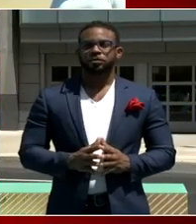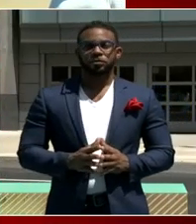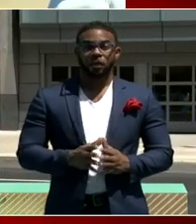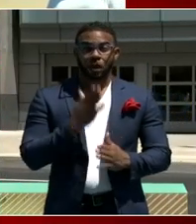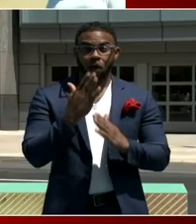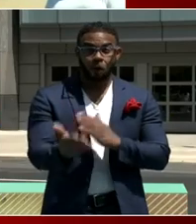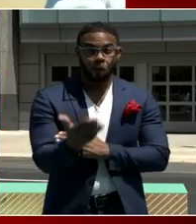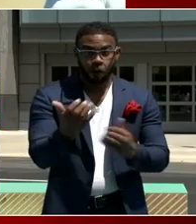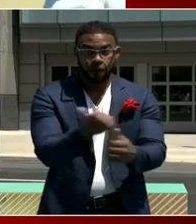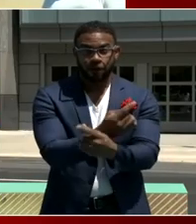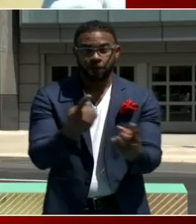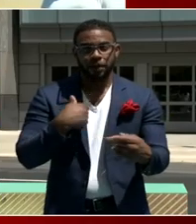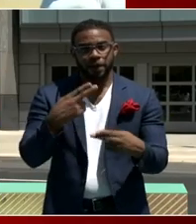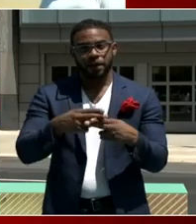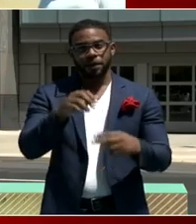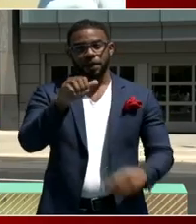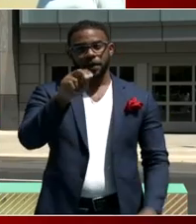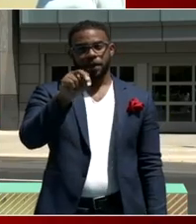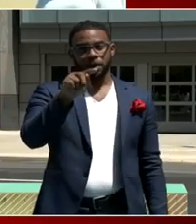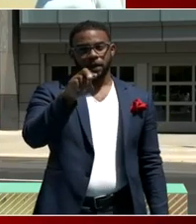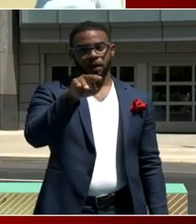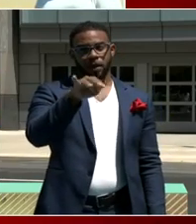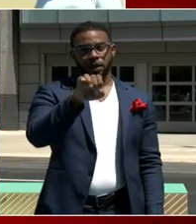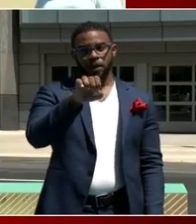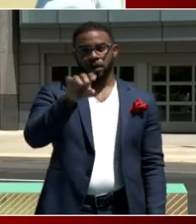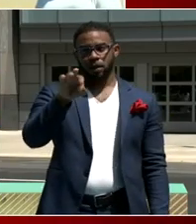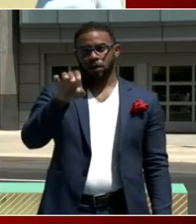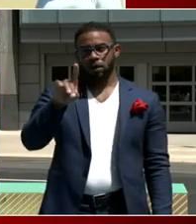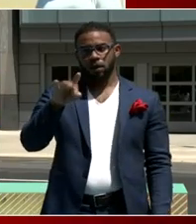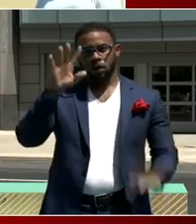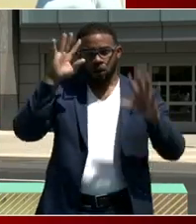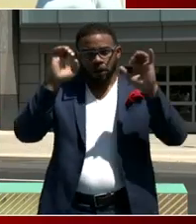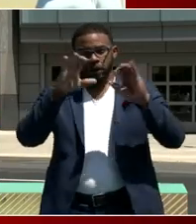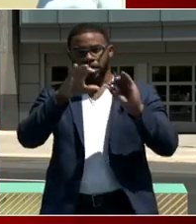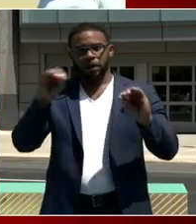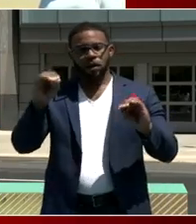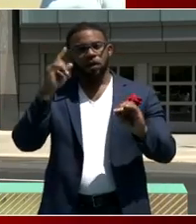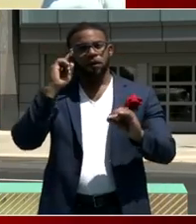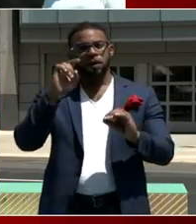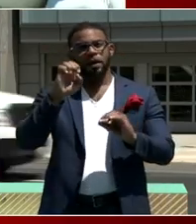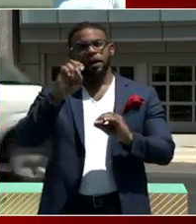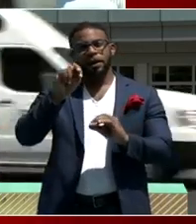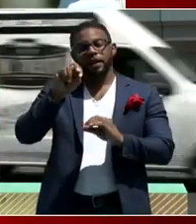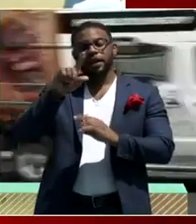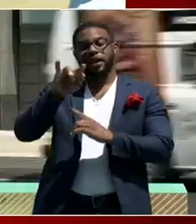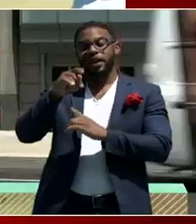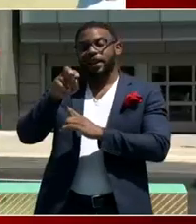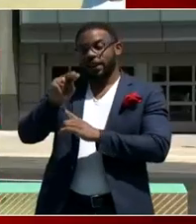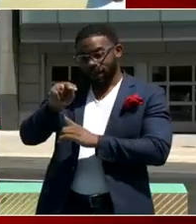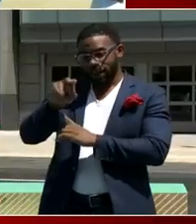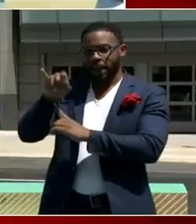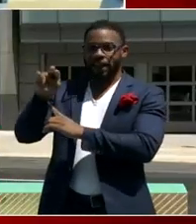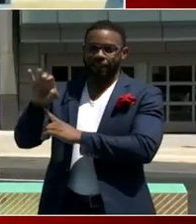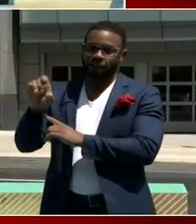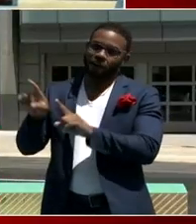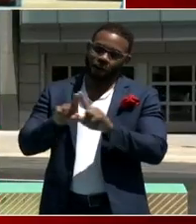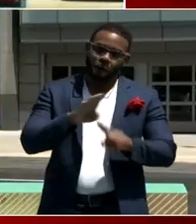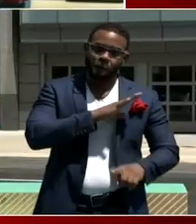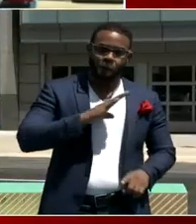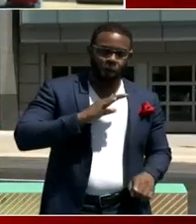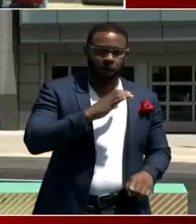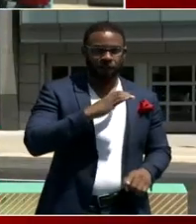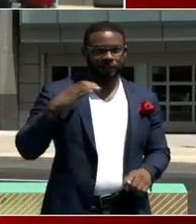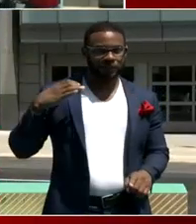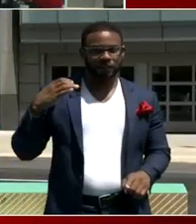Good morning, all. My name is Antoine Ford, President and CEO of Enlighten Incorporated. Also, the board chair for the